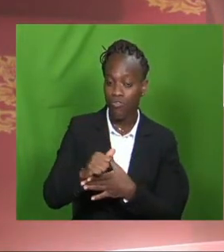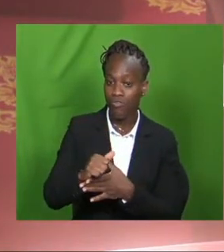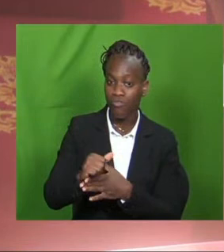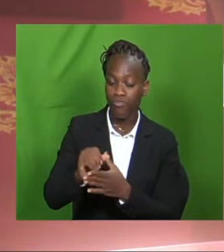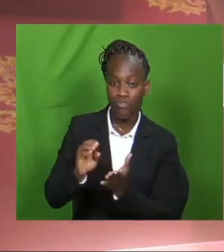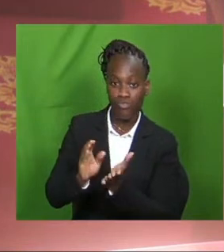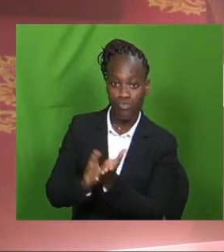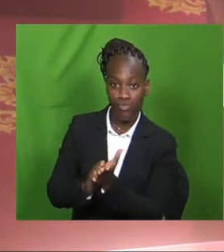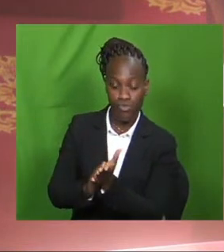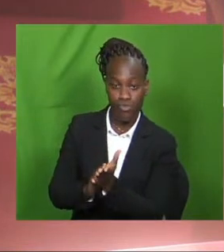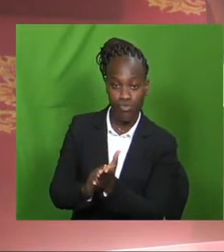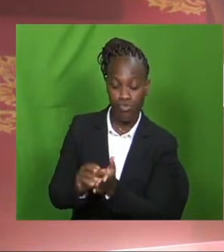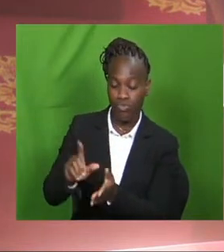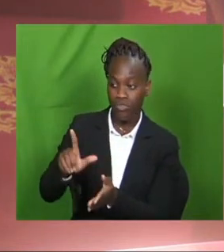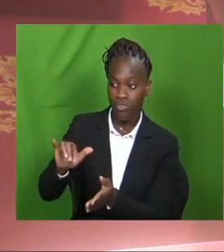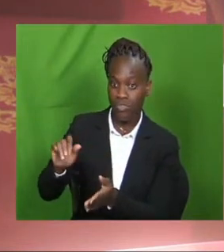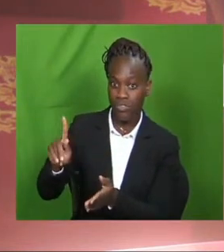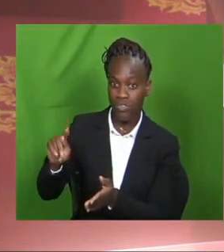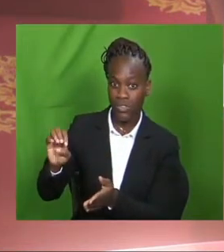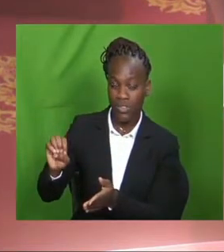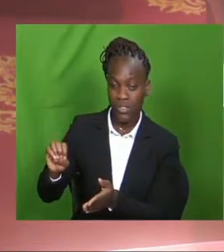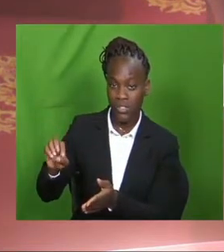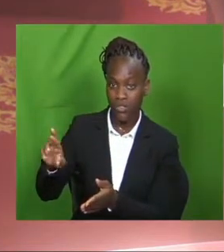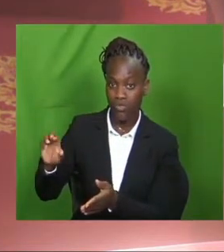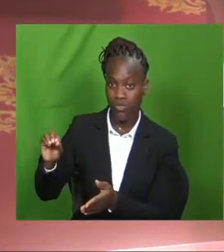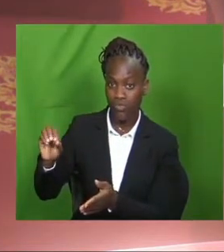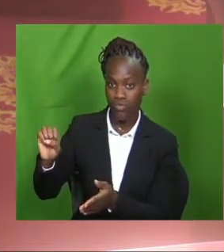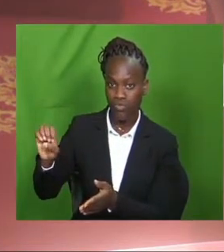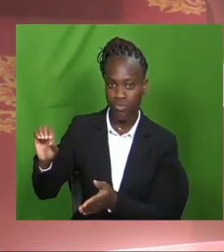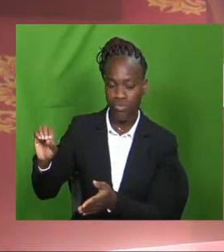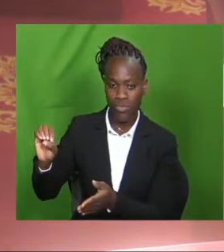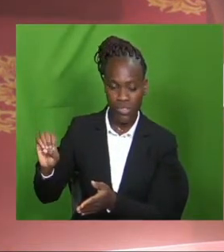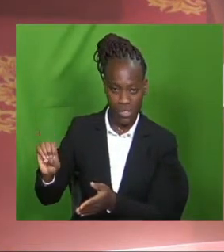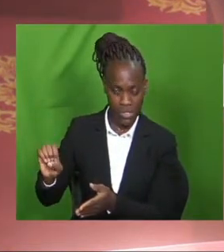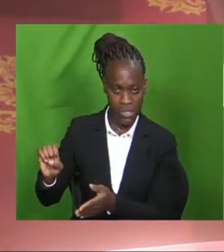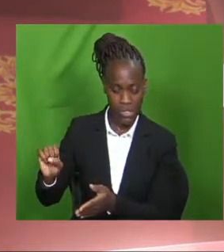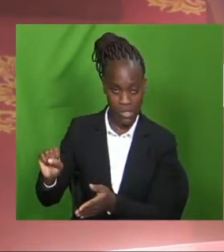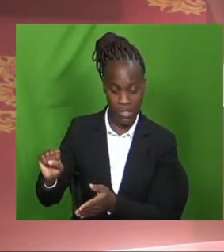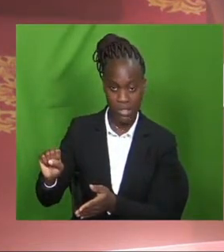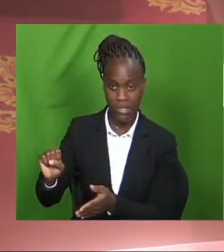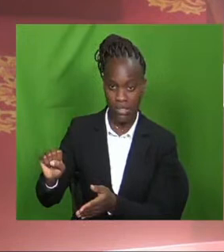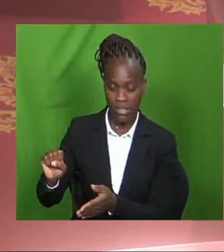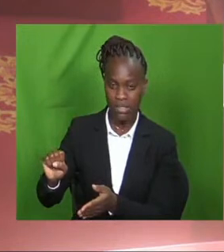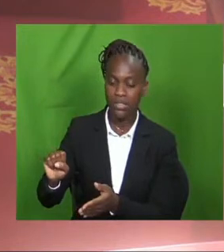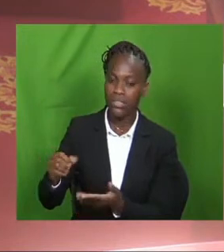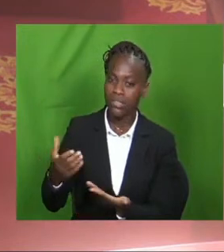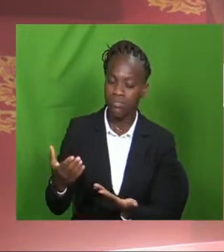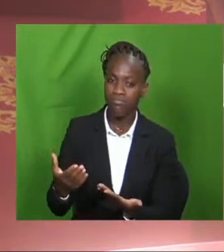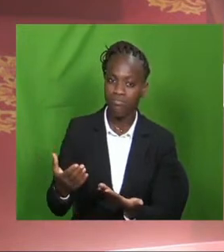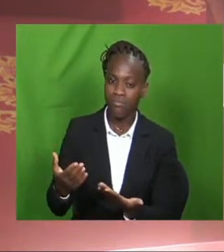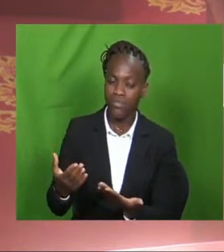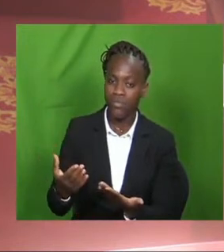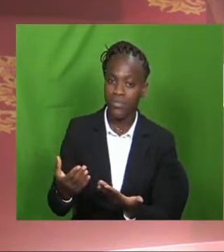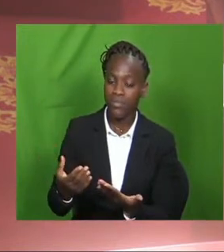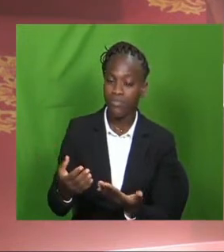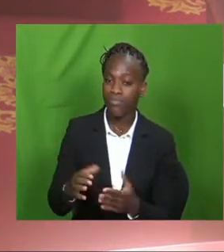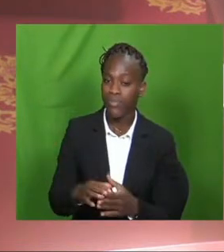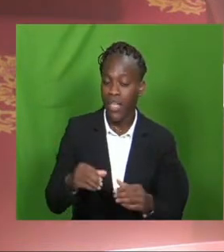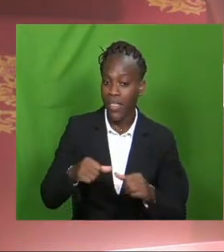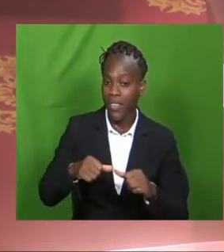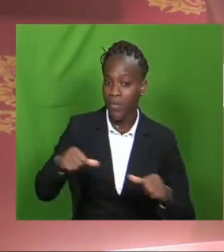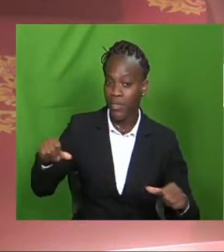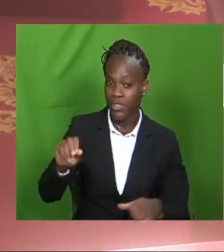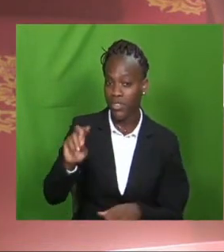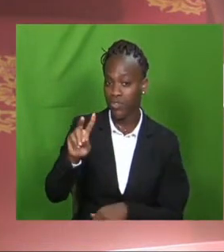Last Stop to New Adentan Asali Botre Road, measuring